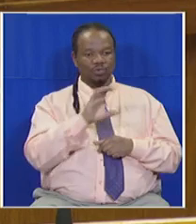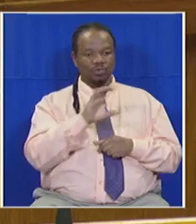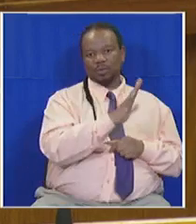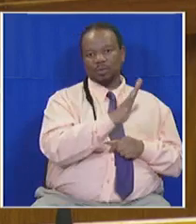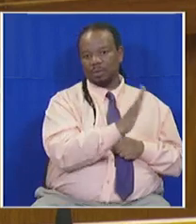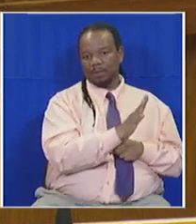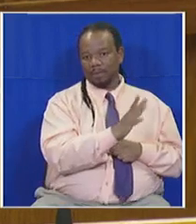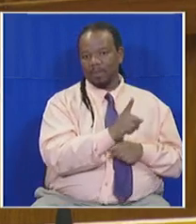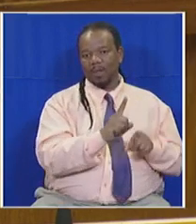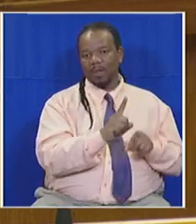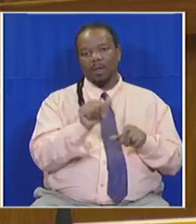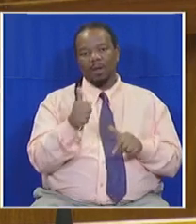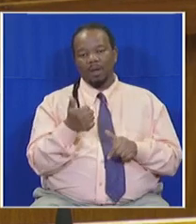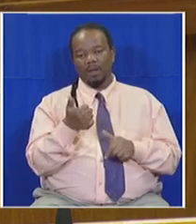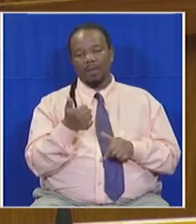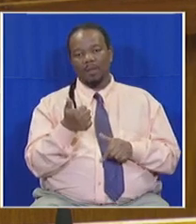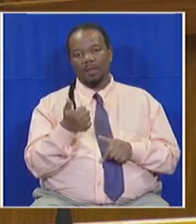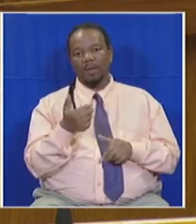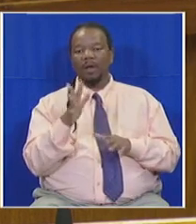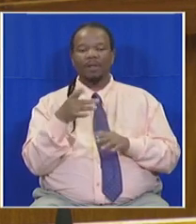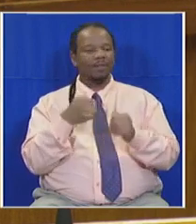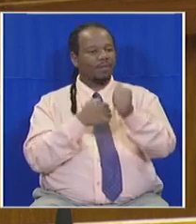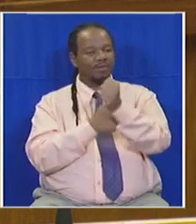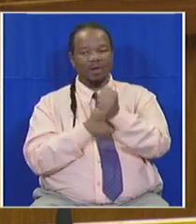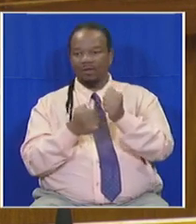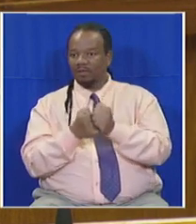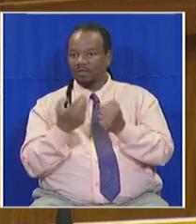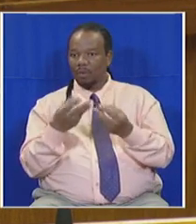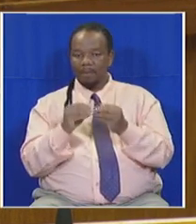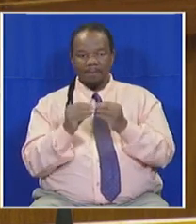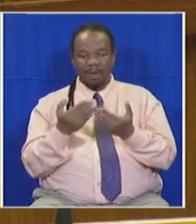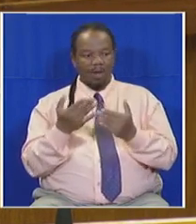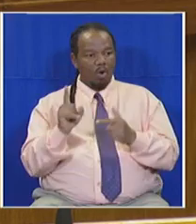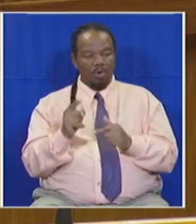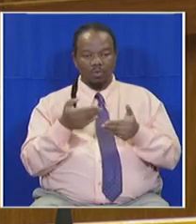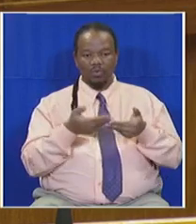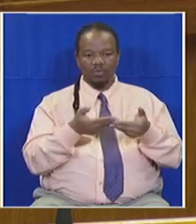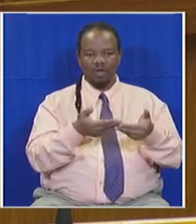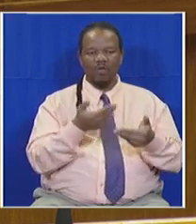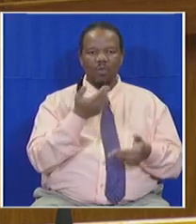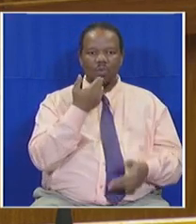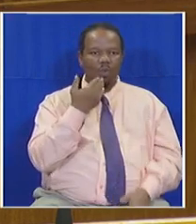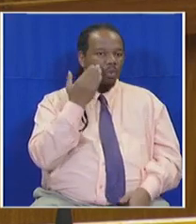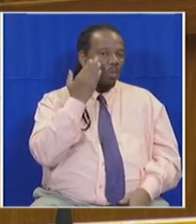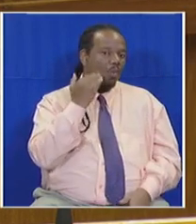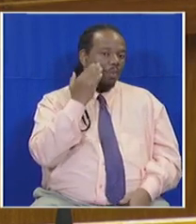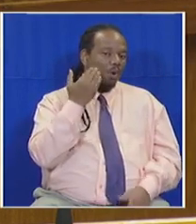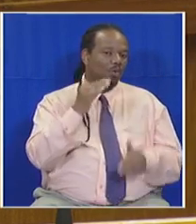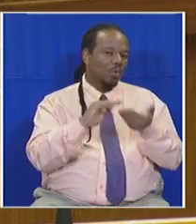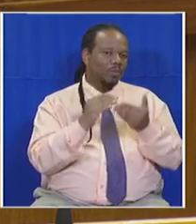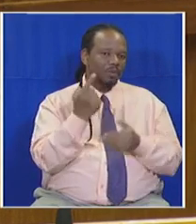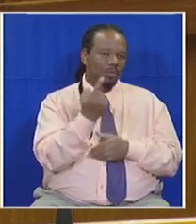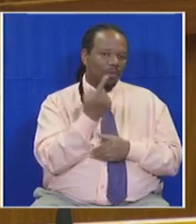that favors in terms of the resources and local authorities, structures mainly to serve the white communities. The system fundamentally